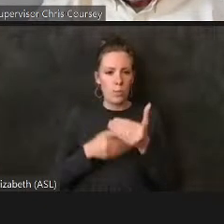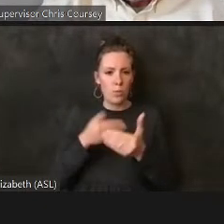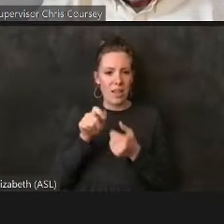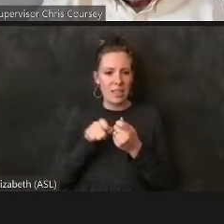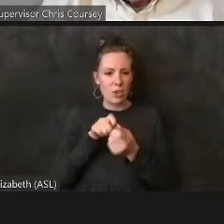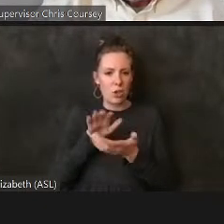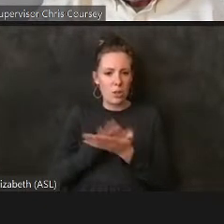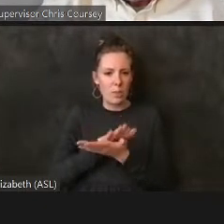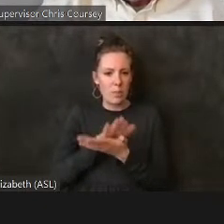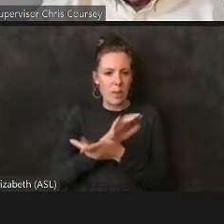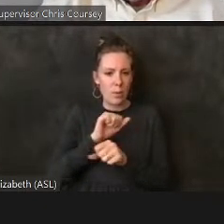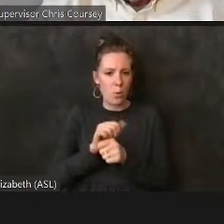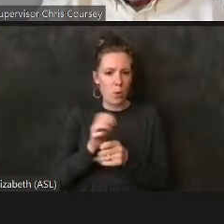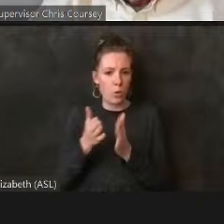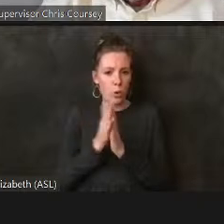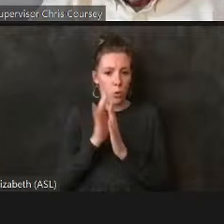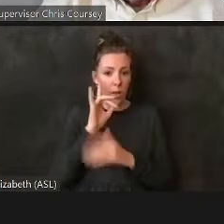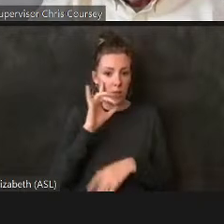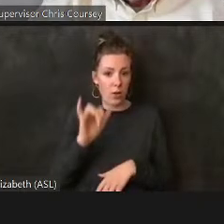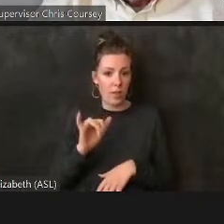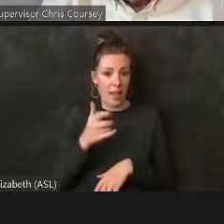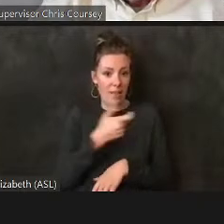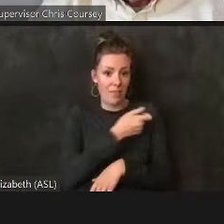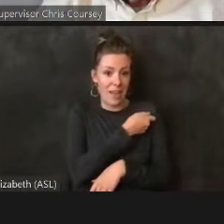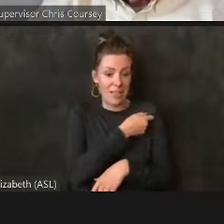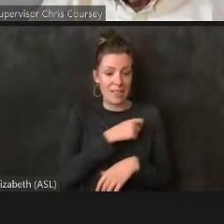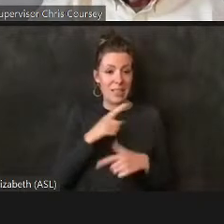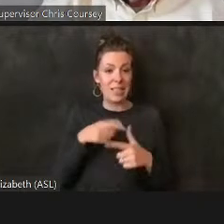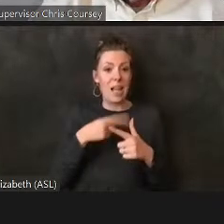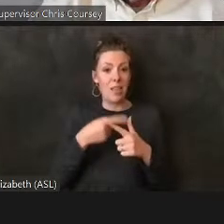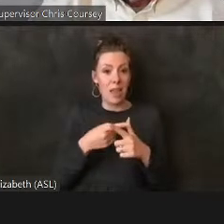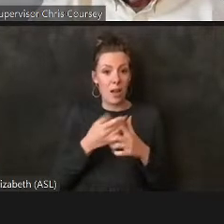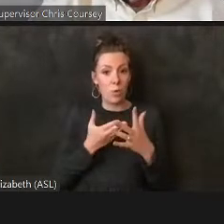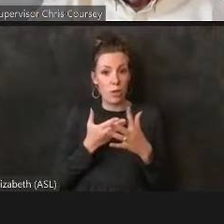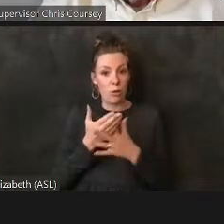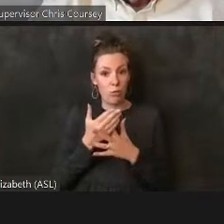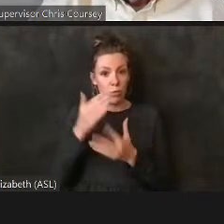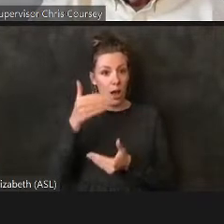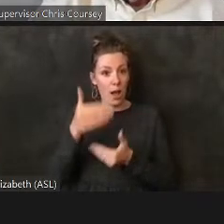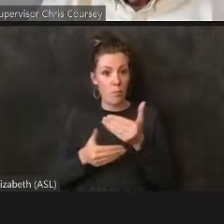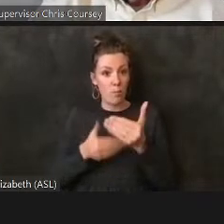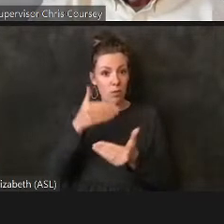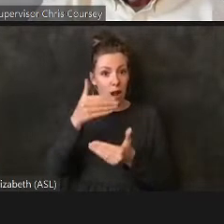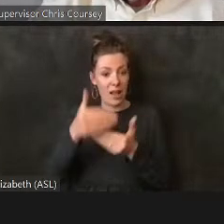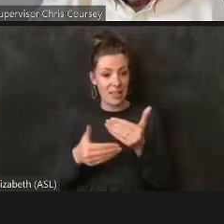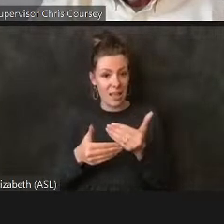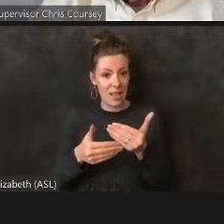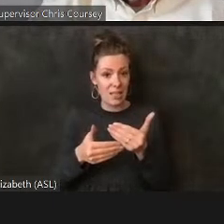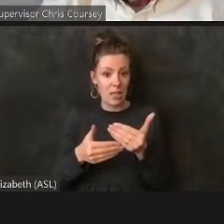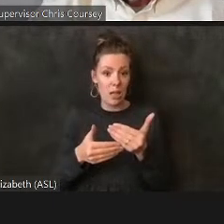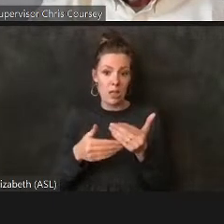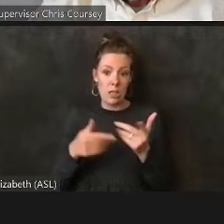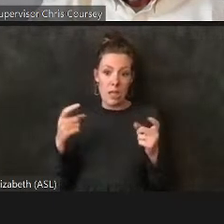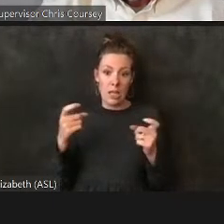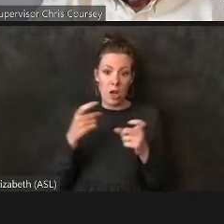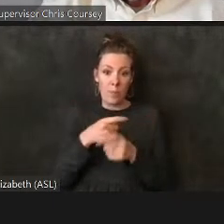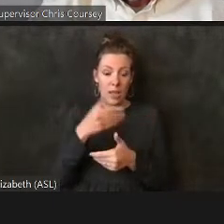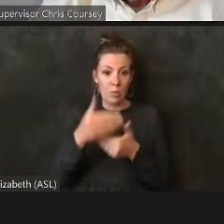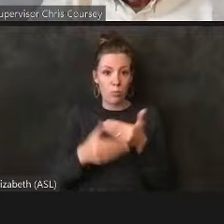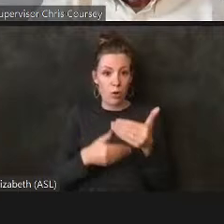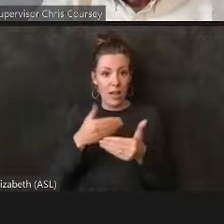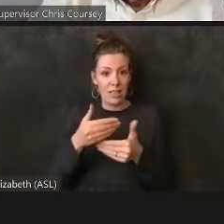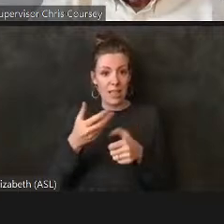paperwork requests for that vaccine, and then we go through a process of a pretty complex process of getting